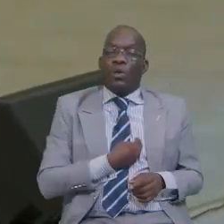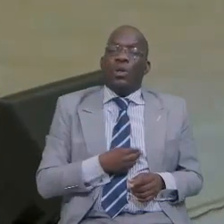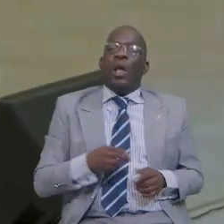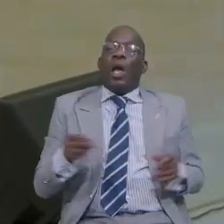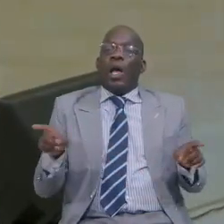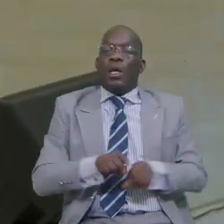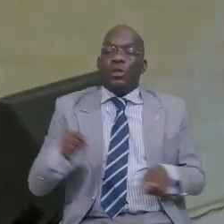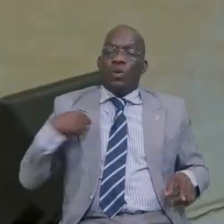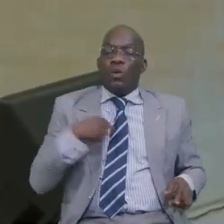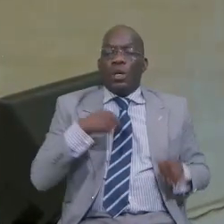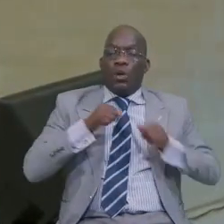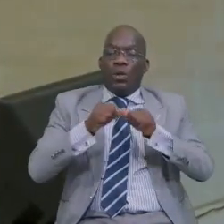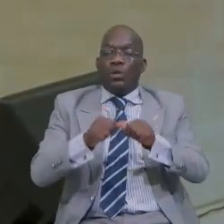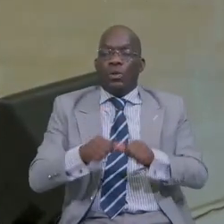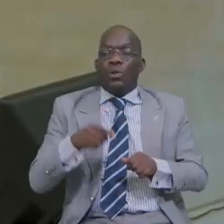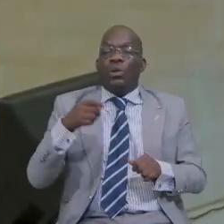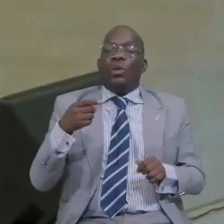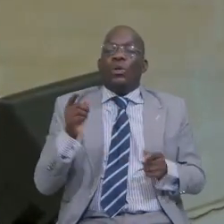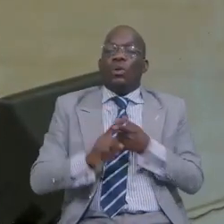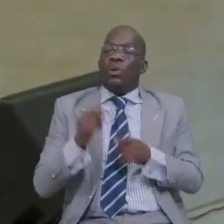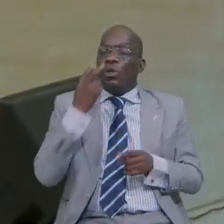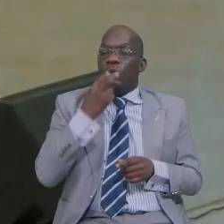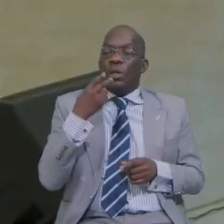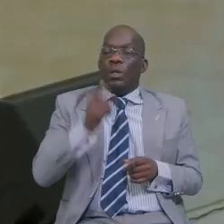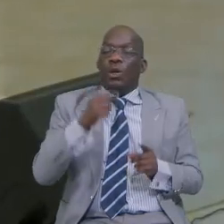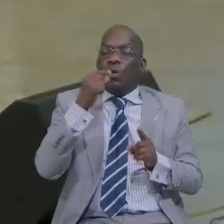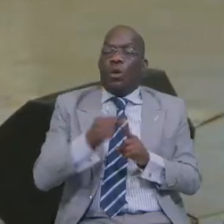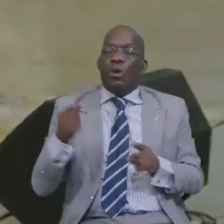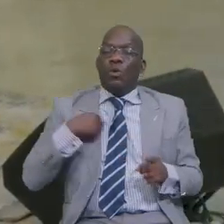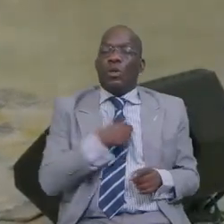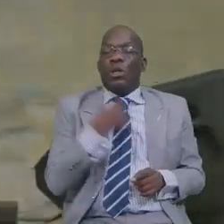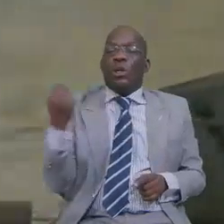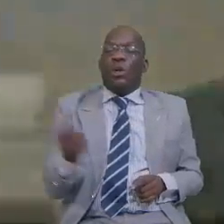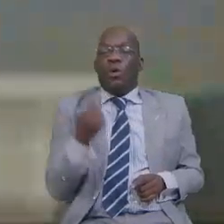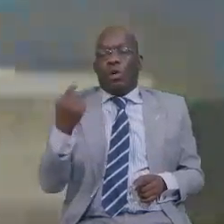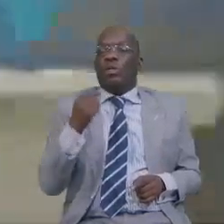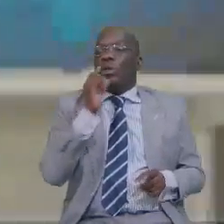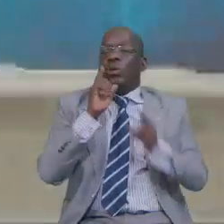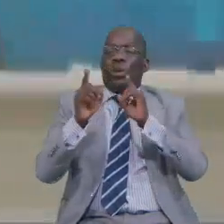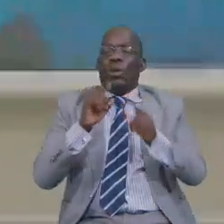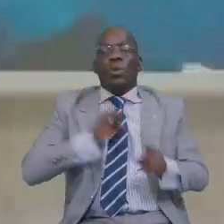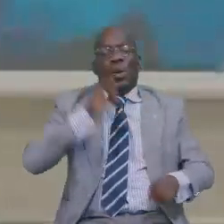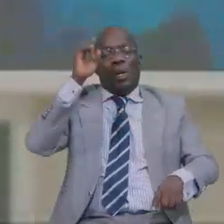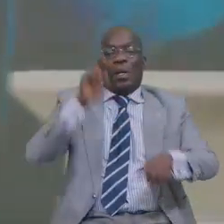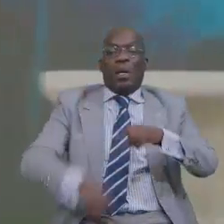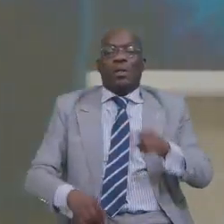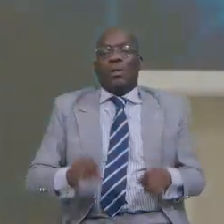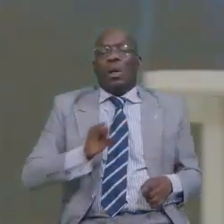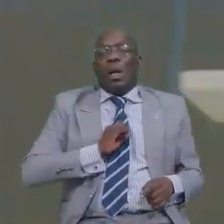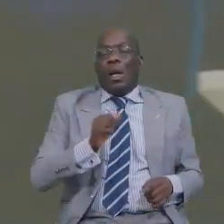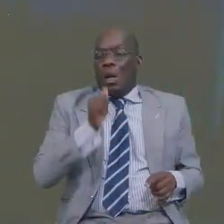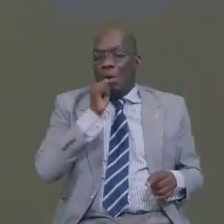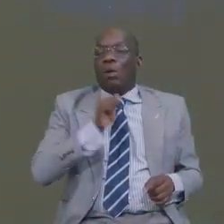speak the words we always spoke, I cannot, I am not able,